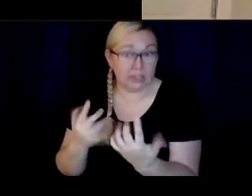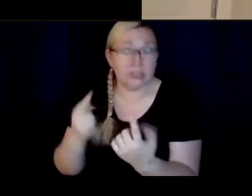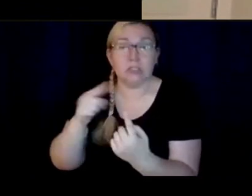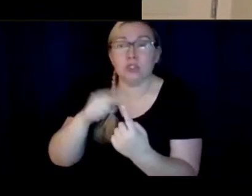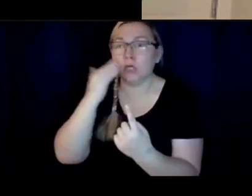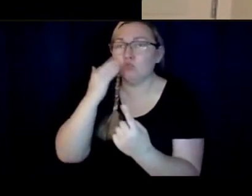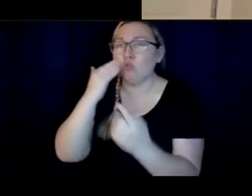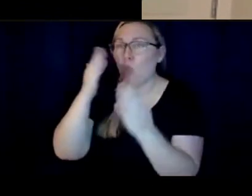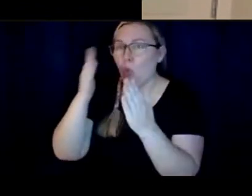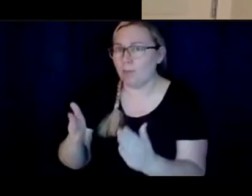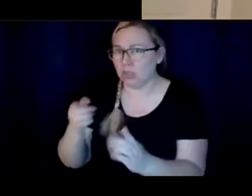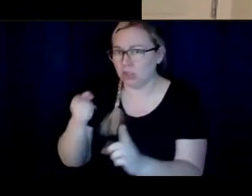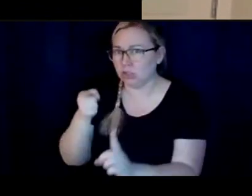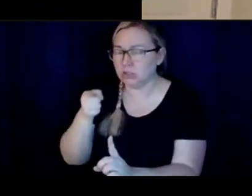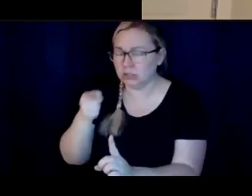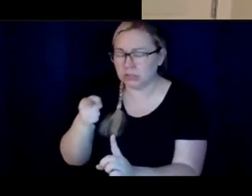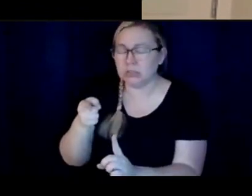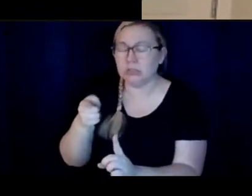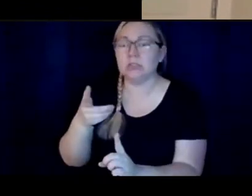know someone, and